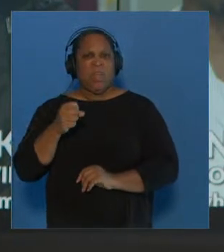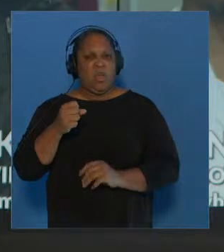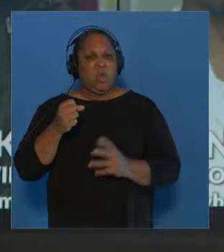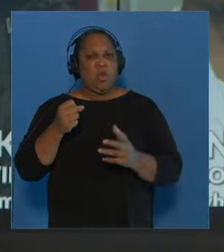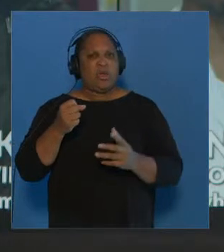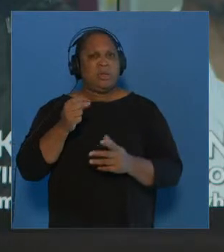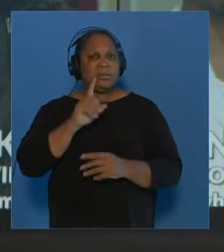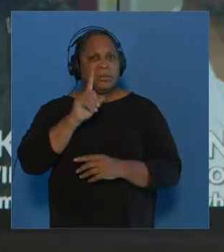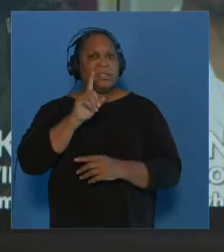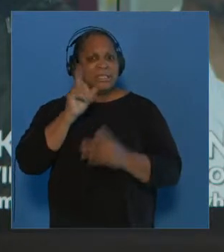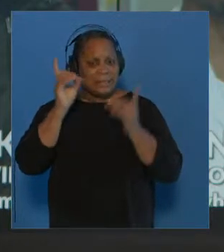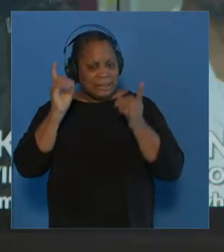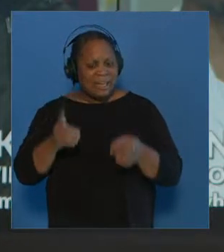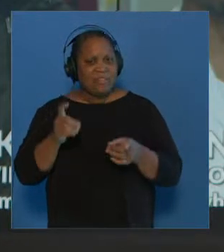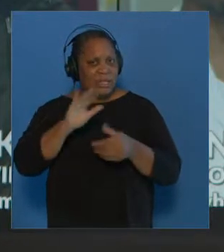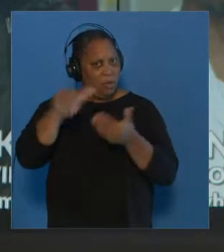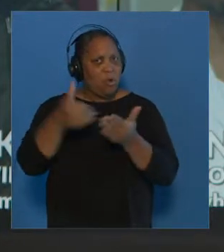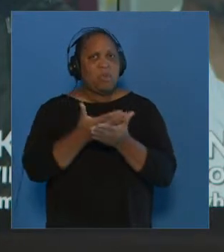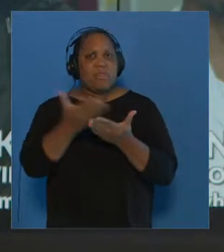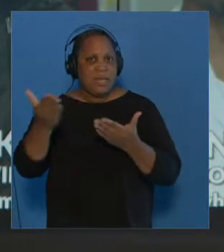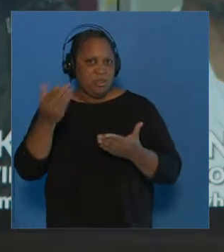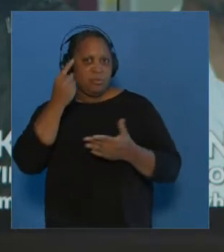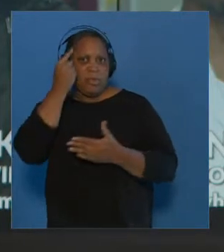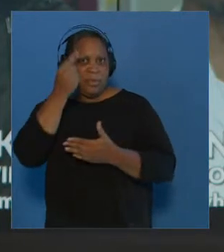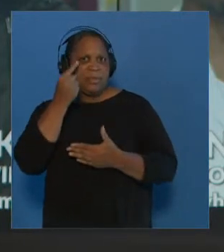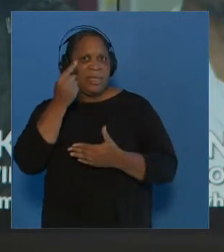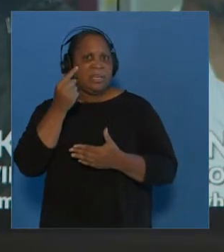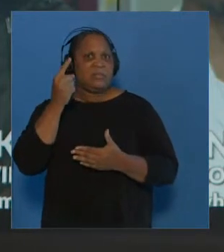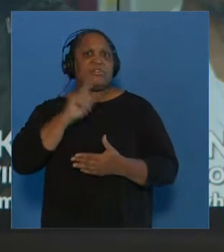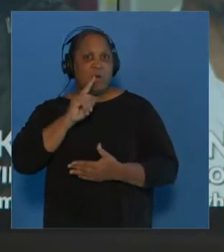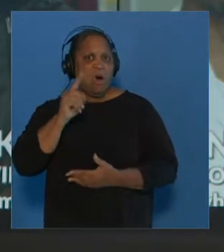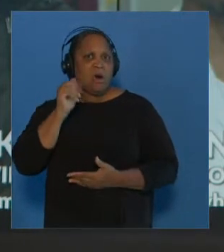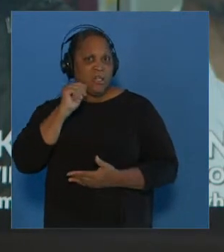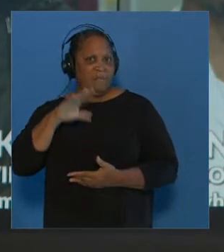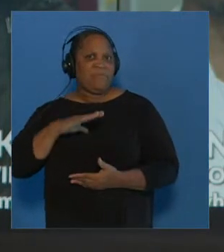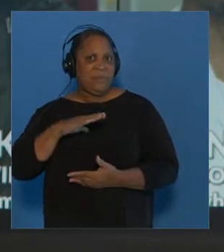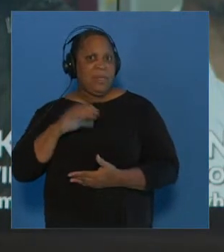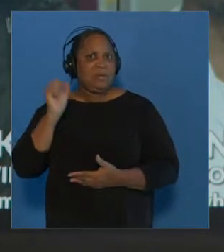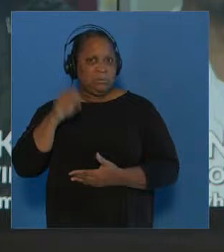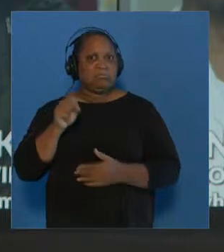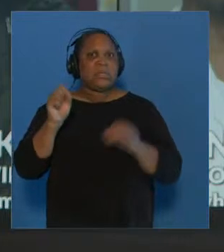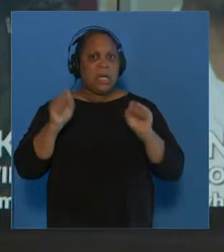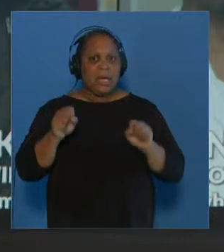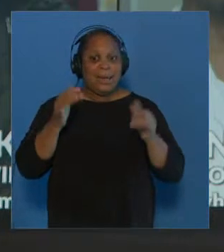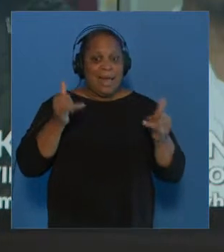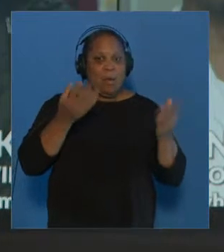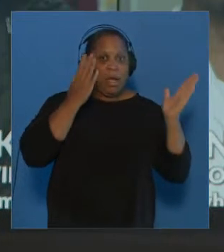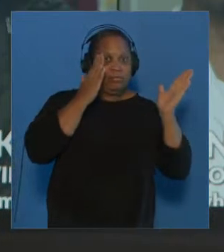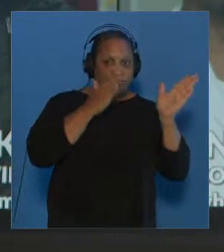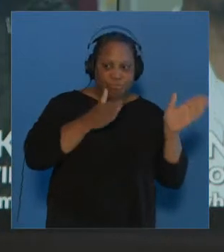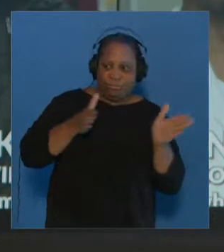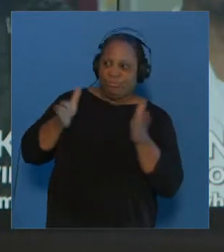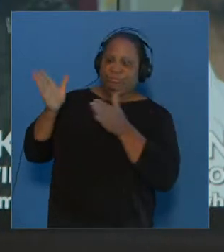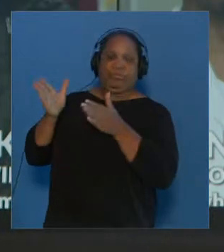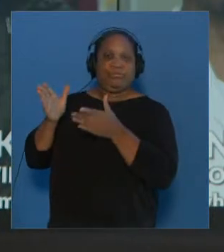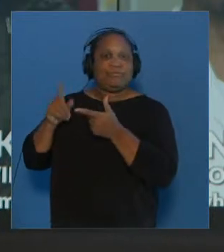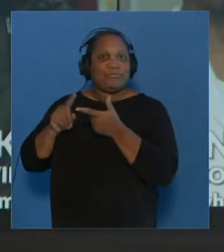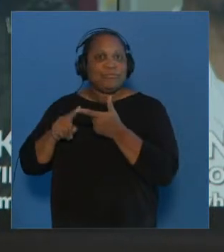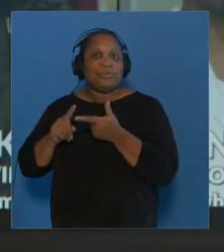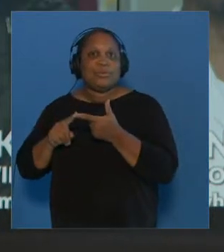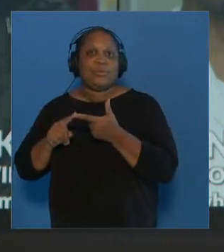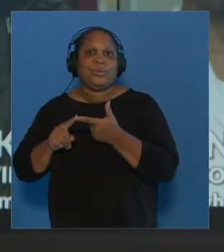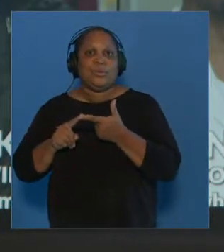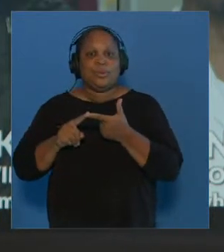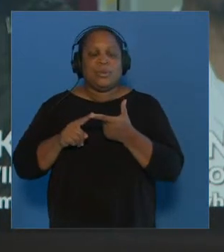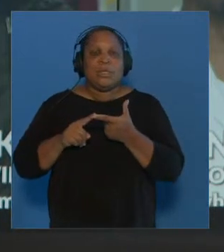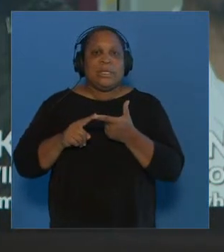the things which will be under consideration as I have to now turn my attention from where we are to